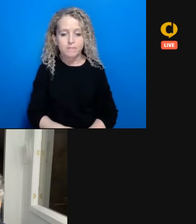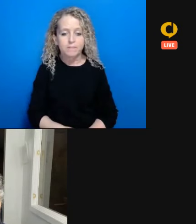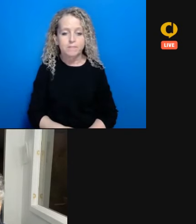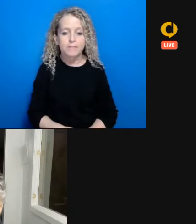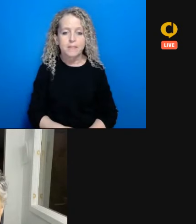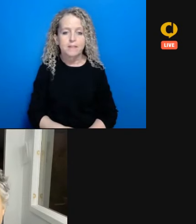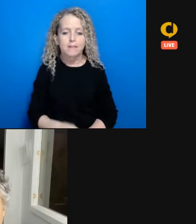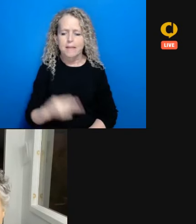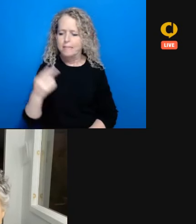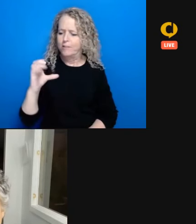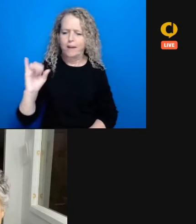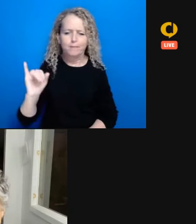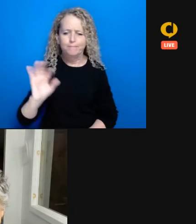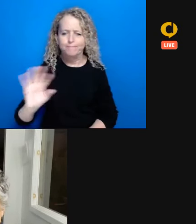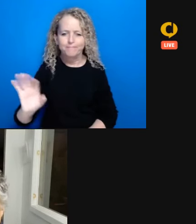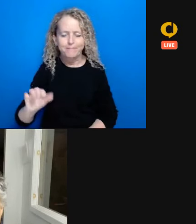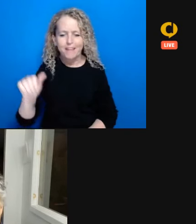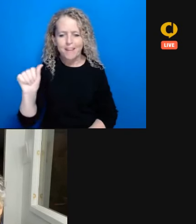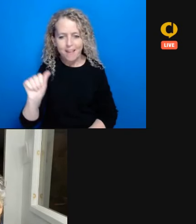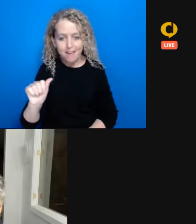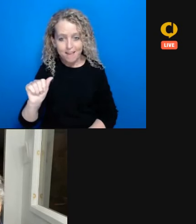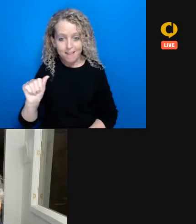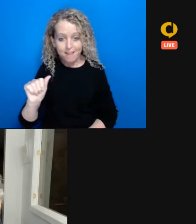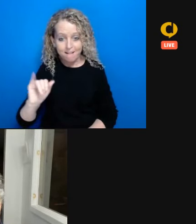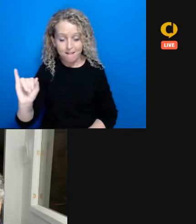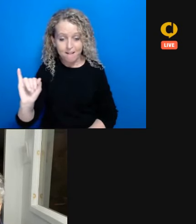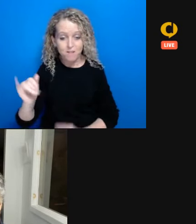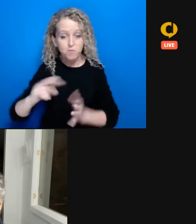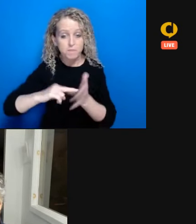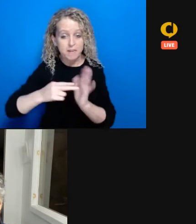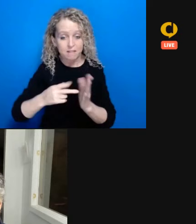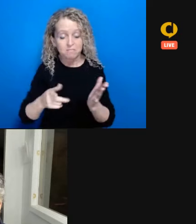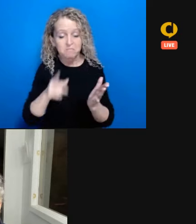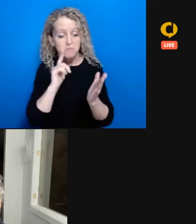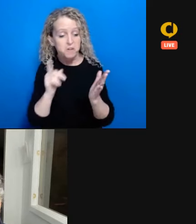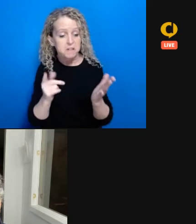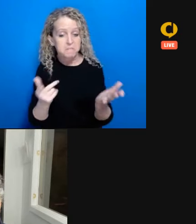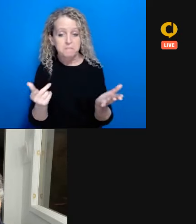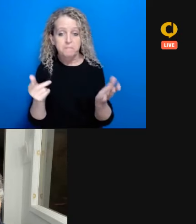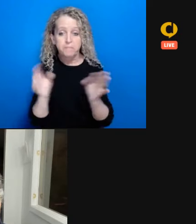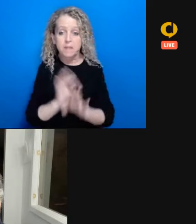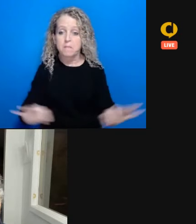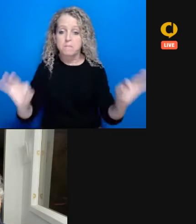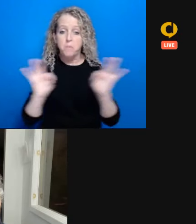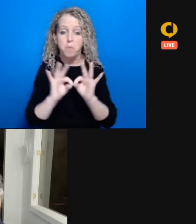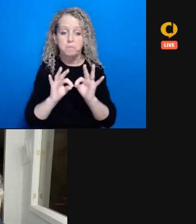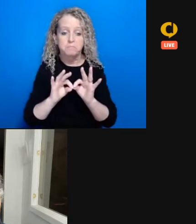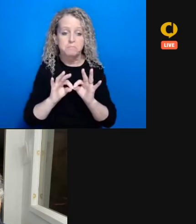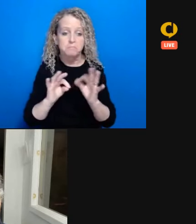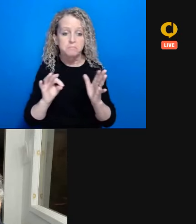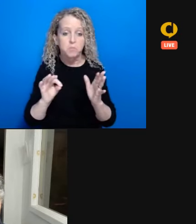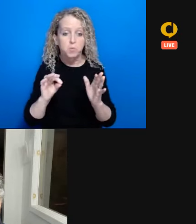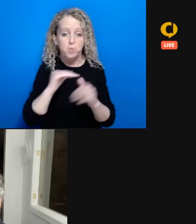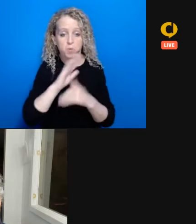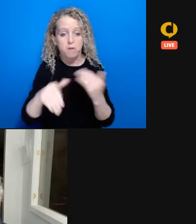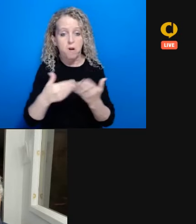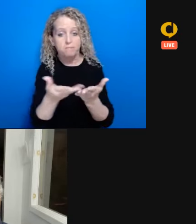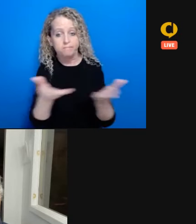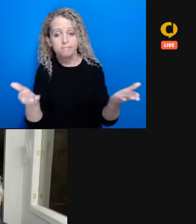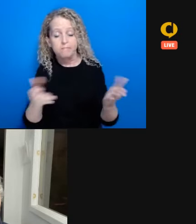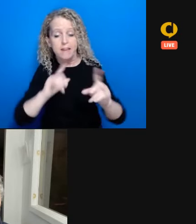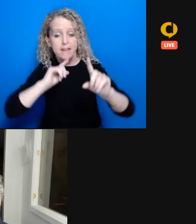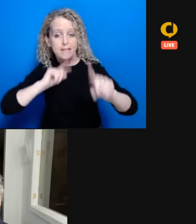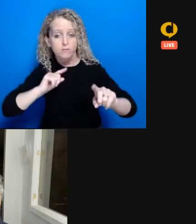AI is, I think that's a really important question for everybody to answer. The reason being that we tend to